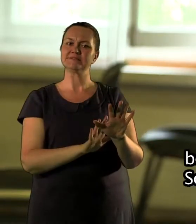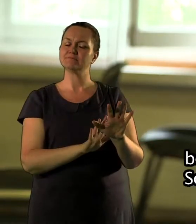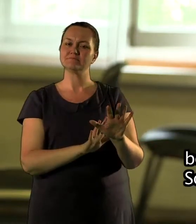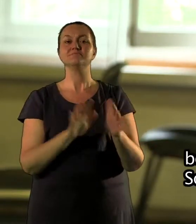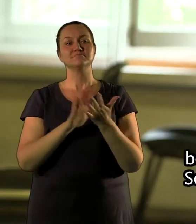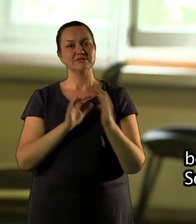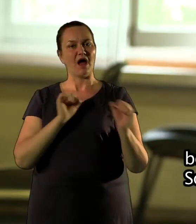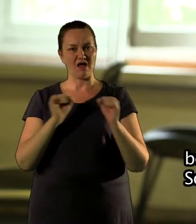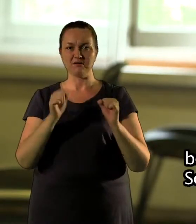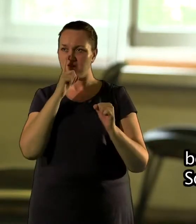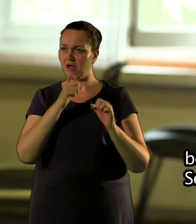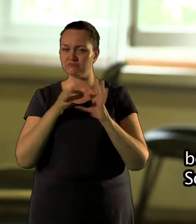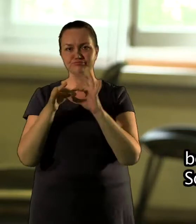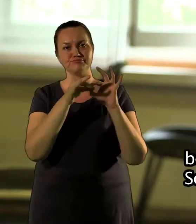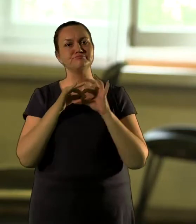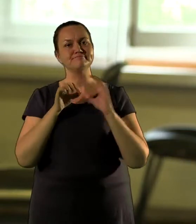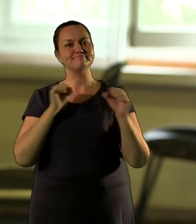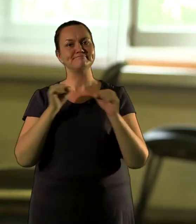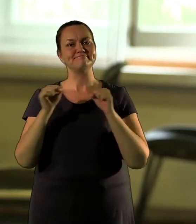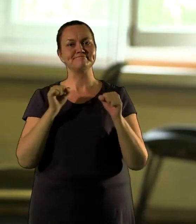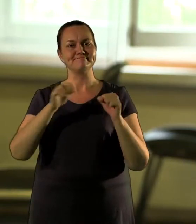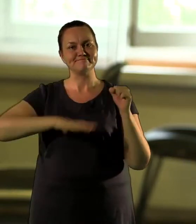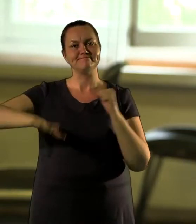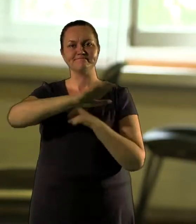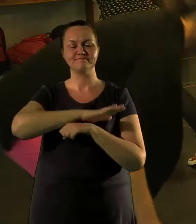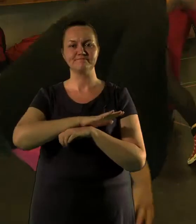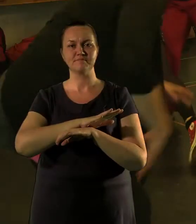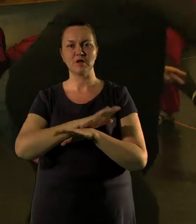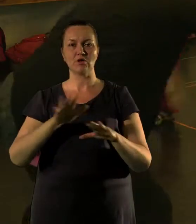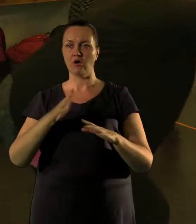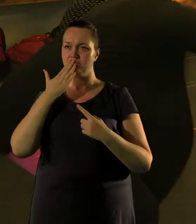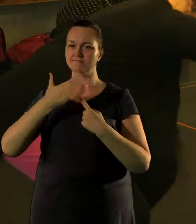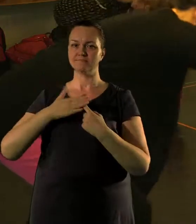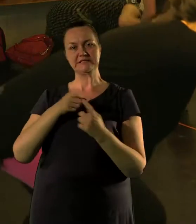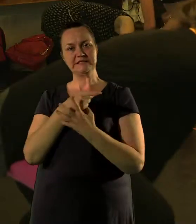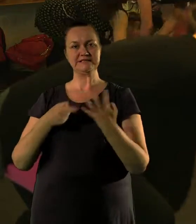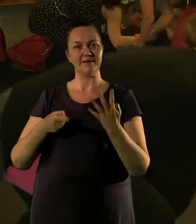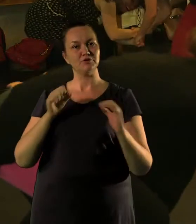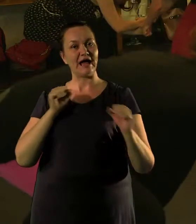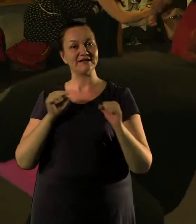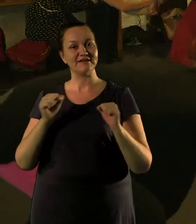space and not having to be disabled actors.